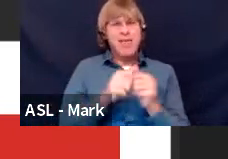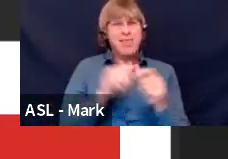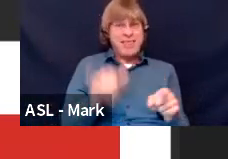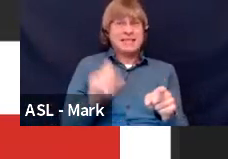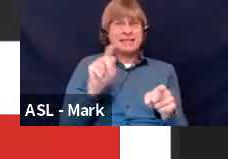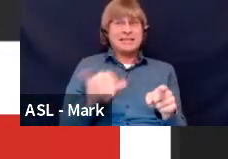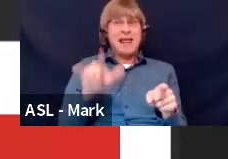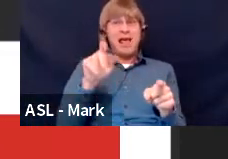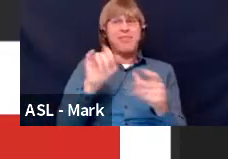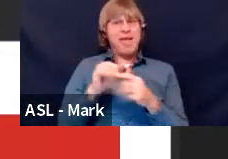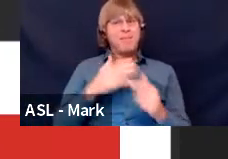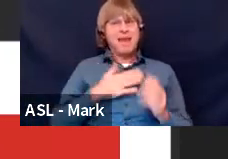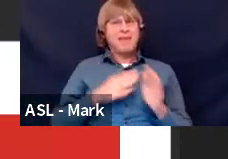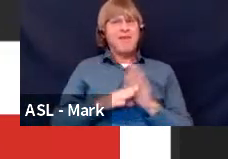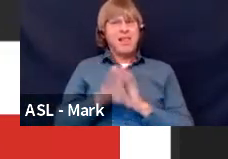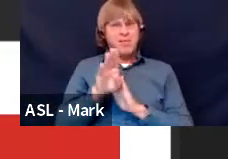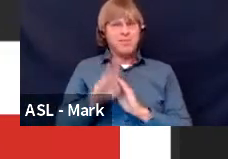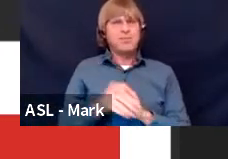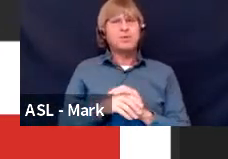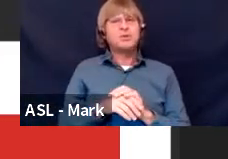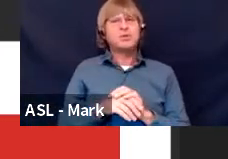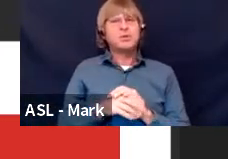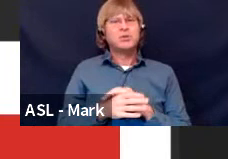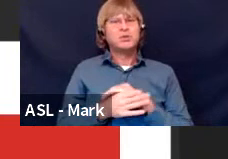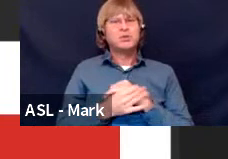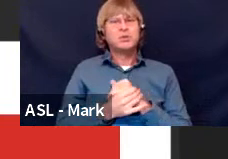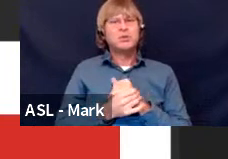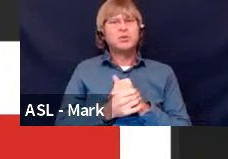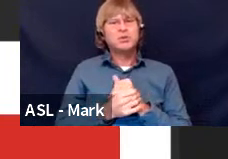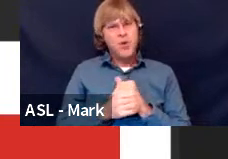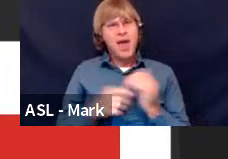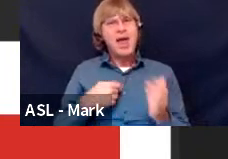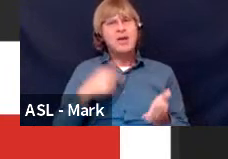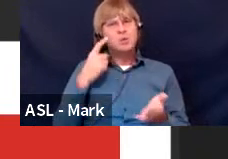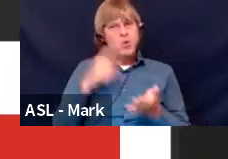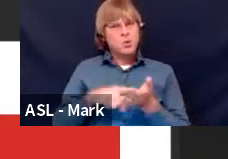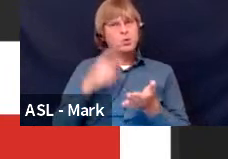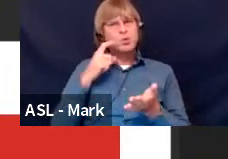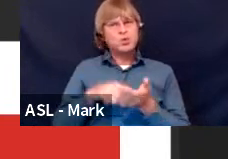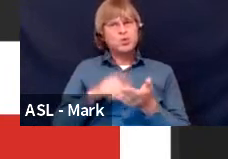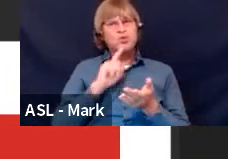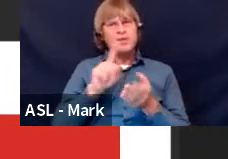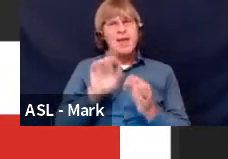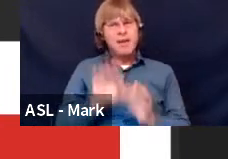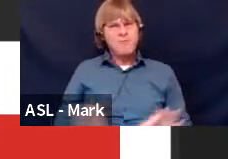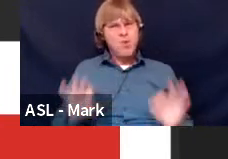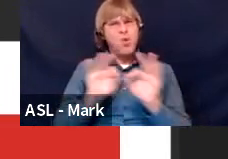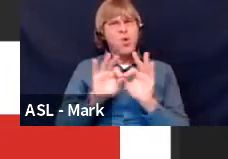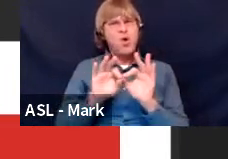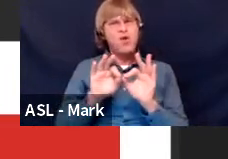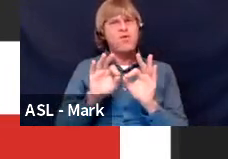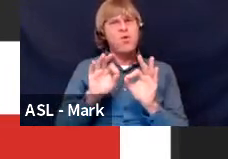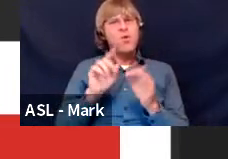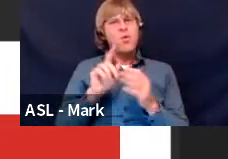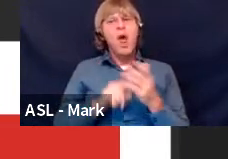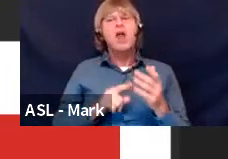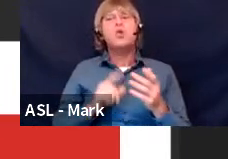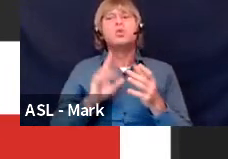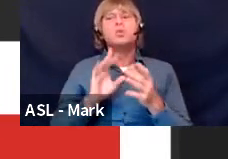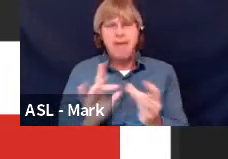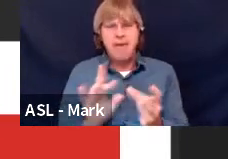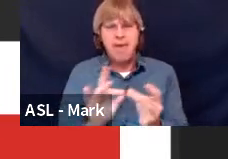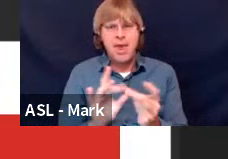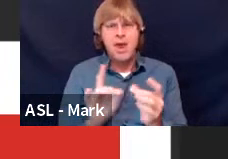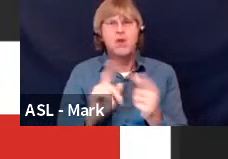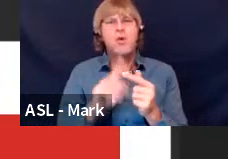style that I developed. And so I was noticing how important it was for what you're saying to